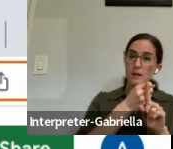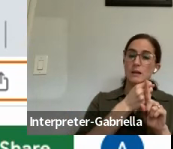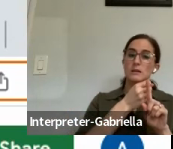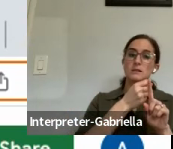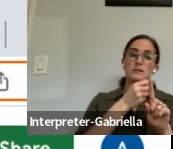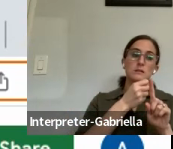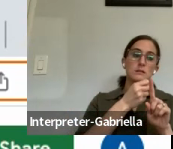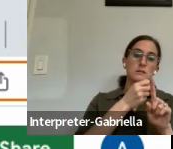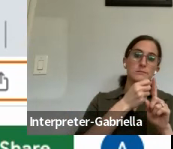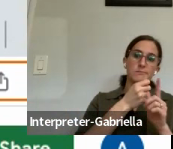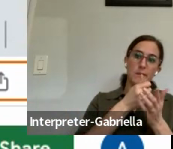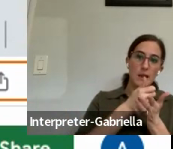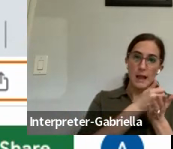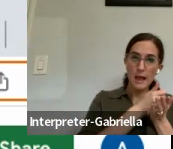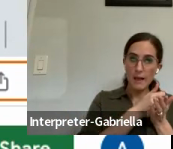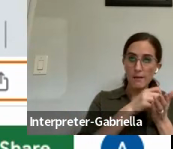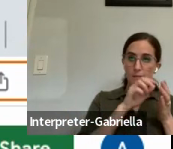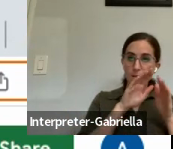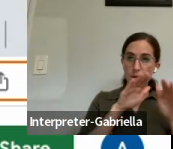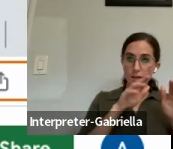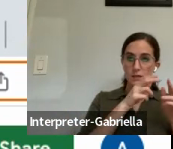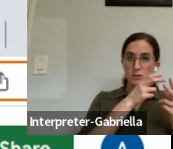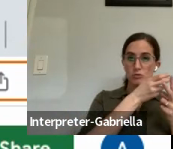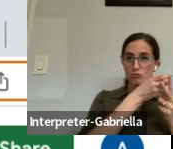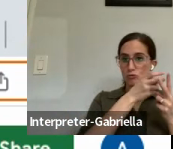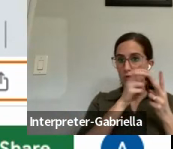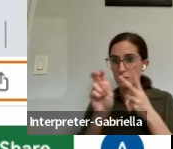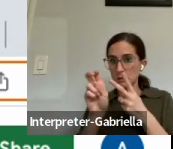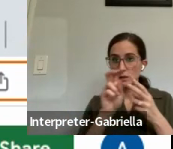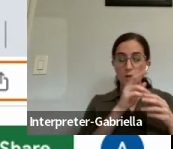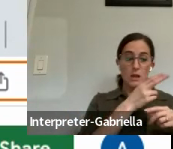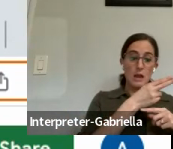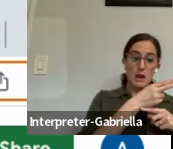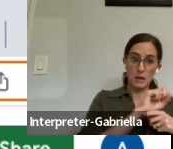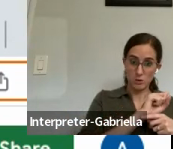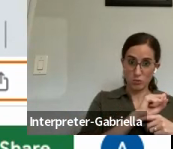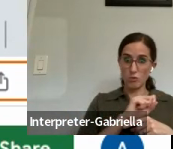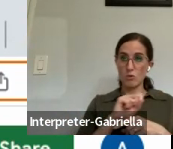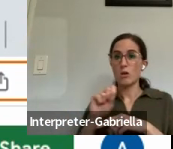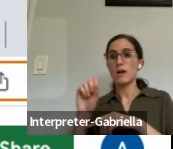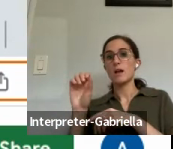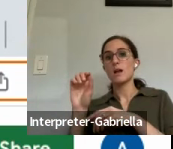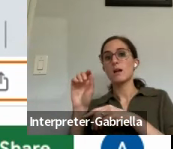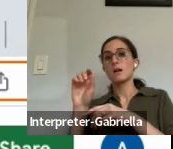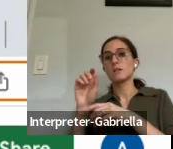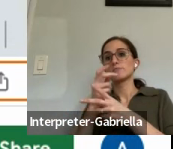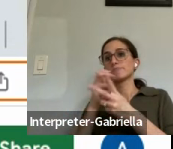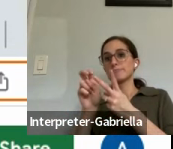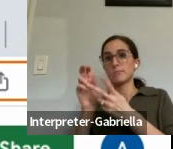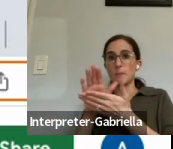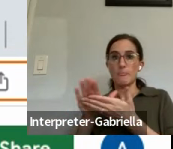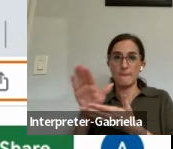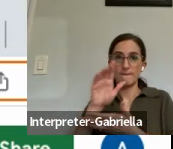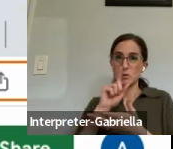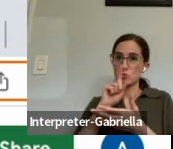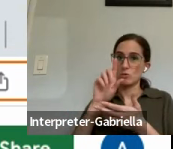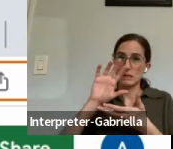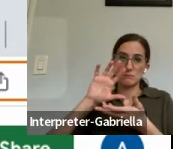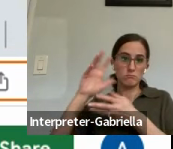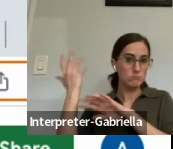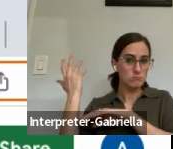transition possibly from high school to those first years of college has been really disrupted by the